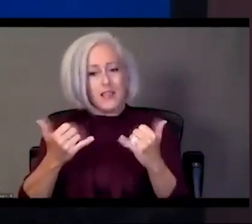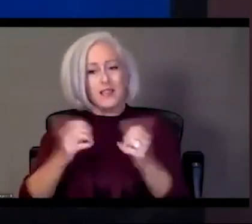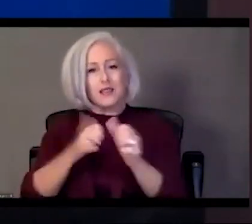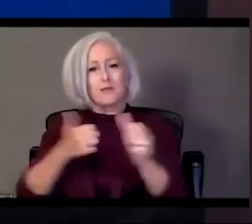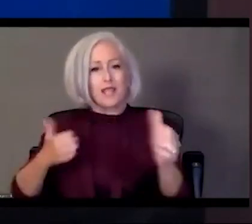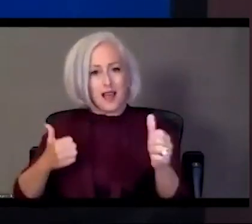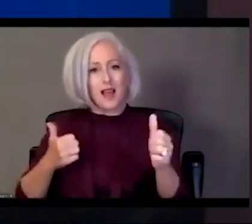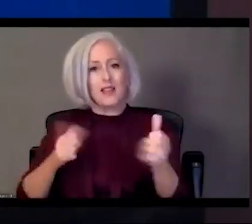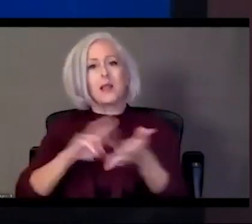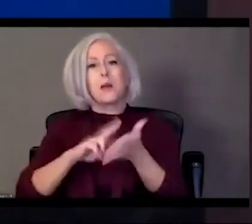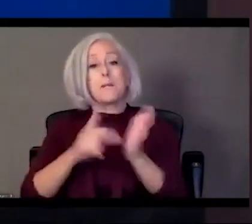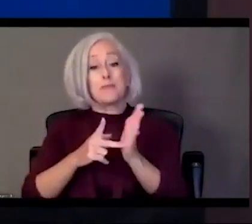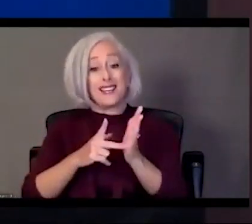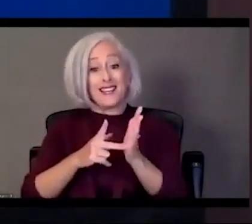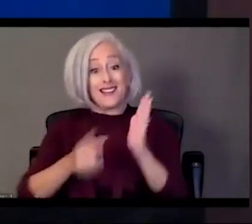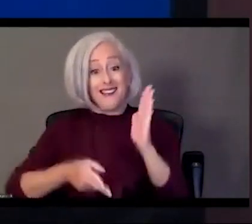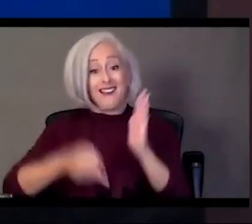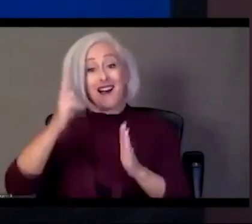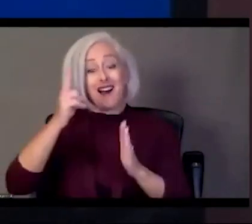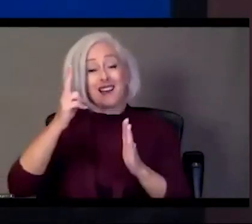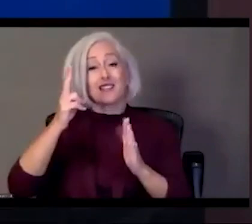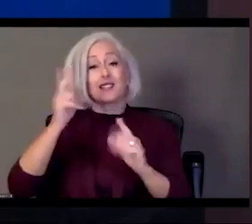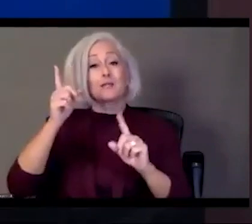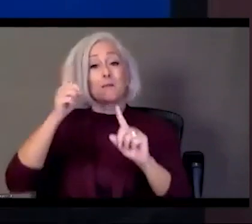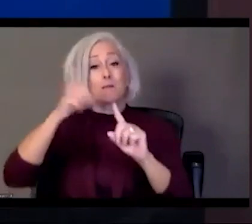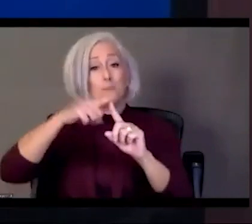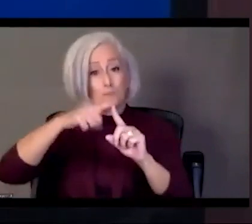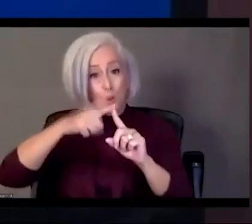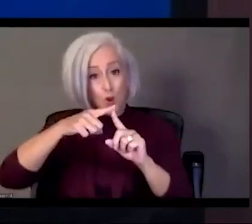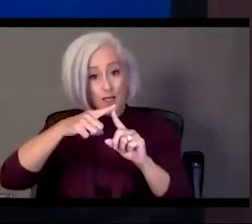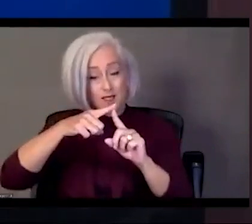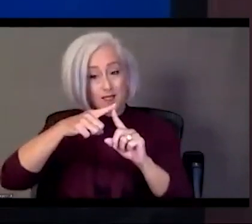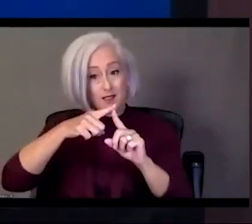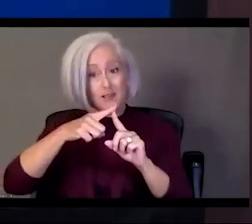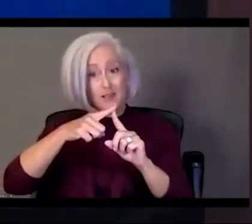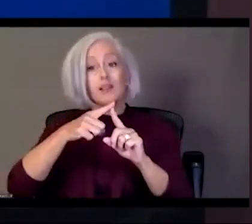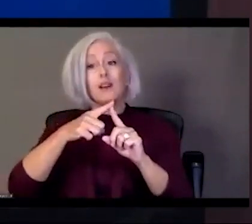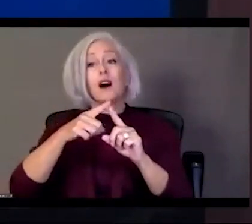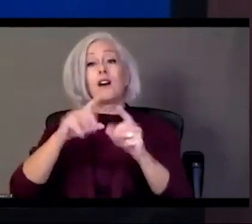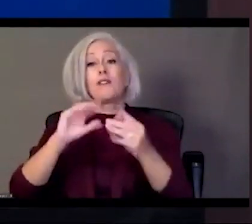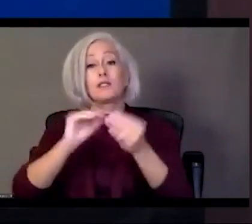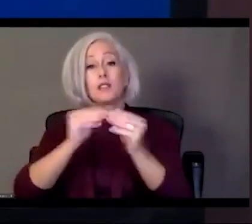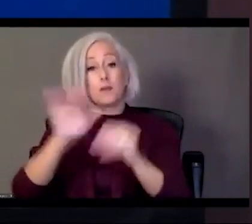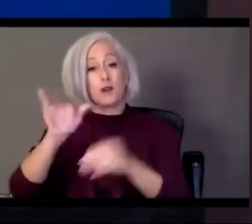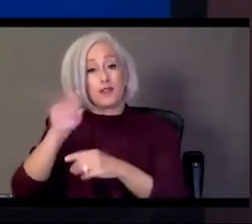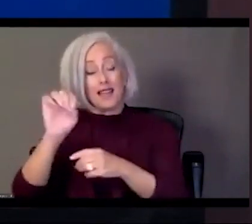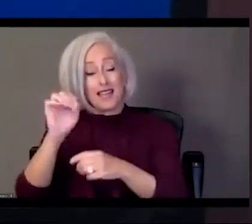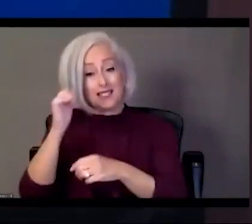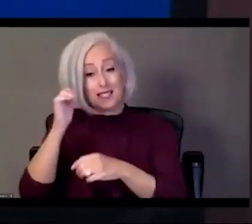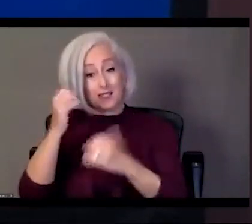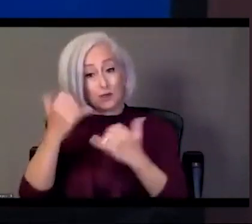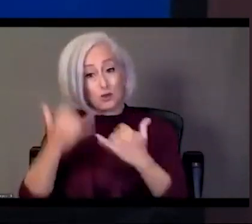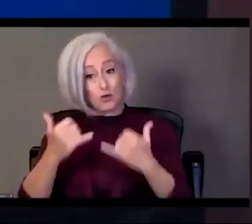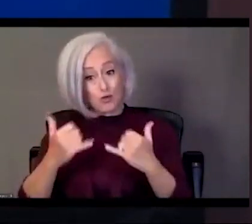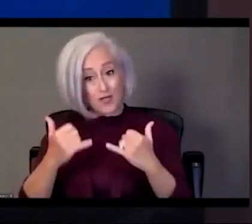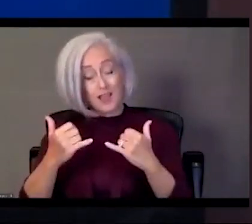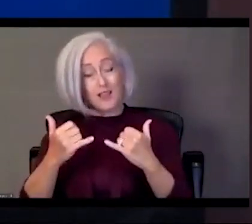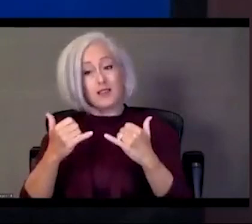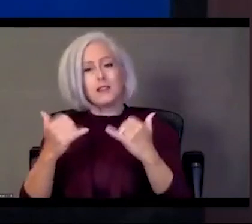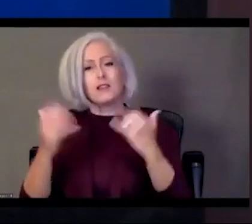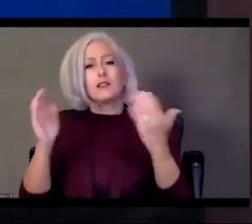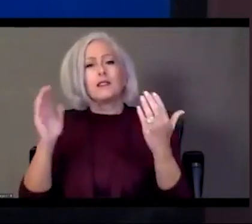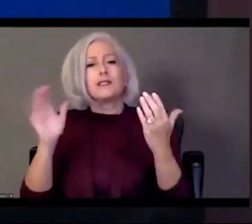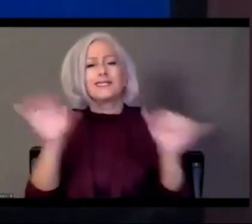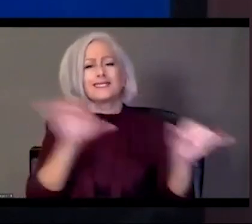day that we were since November. Now the problem with that is, because hospitalizations lag 2